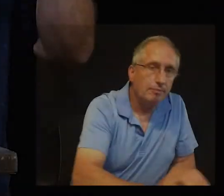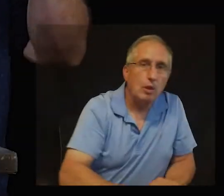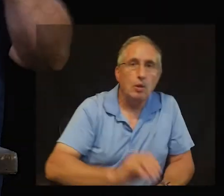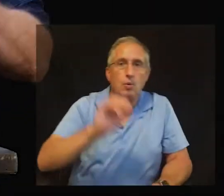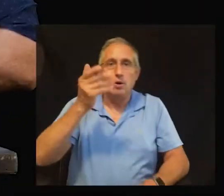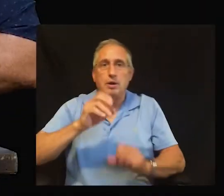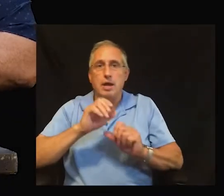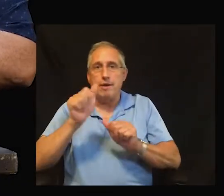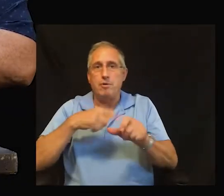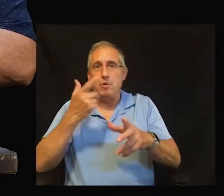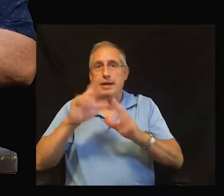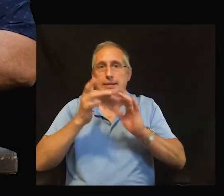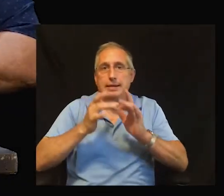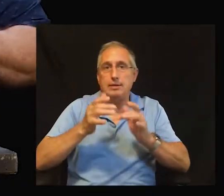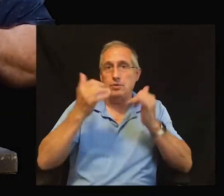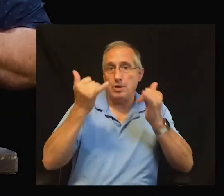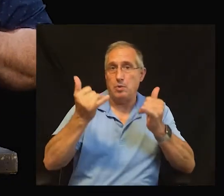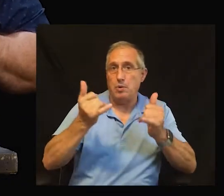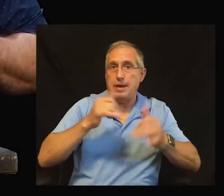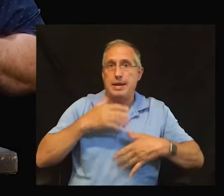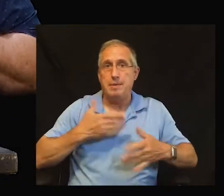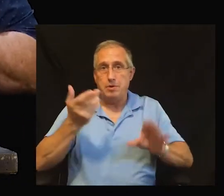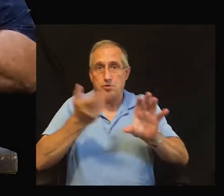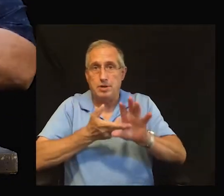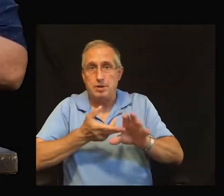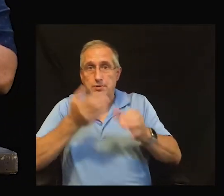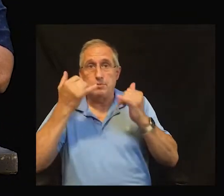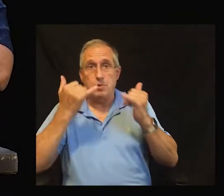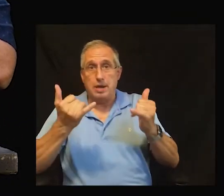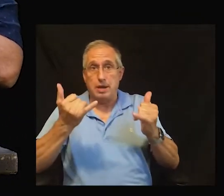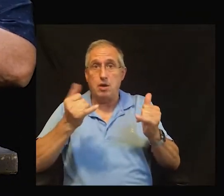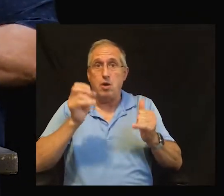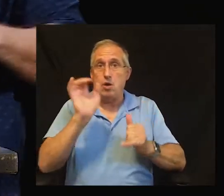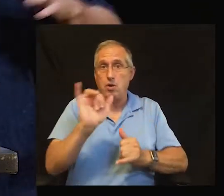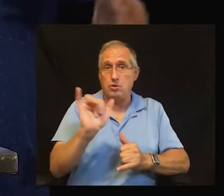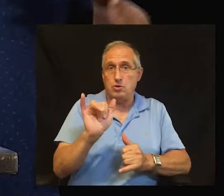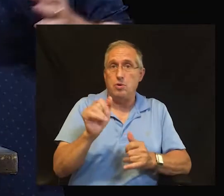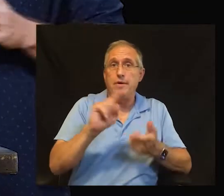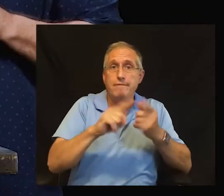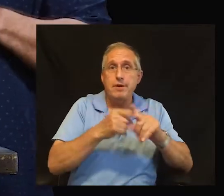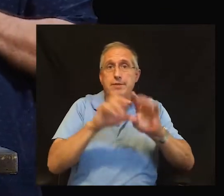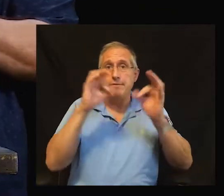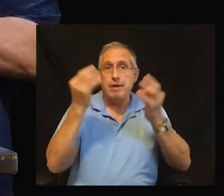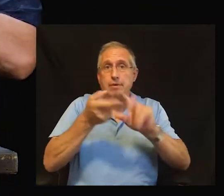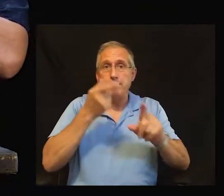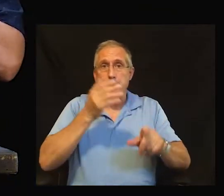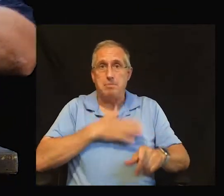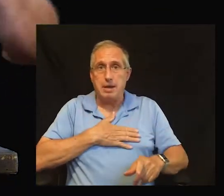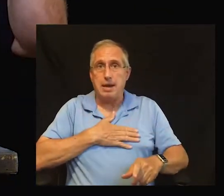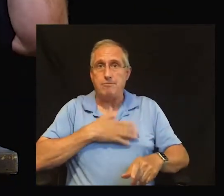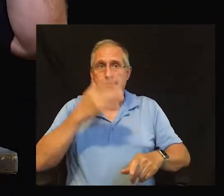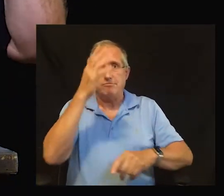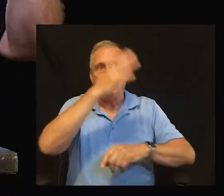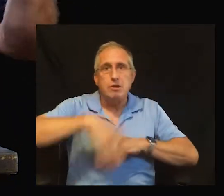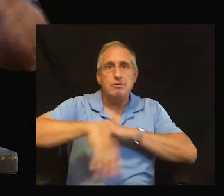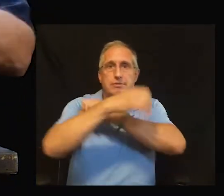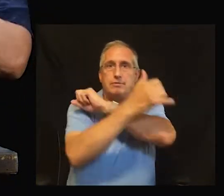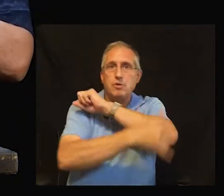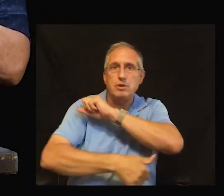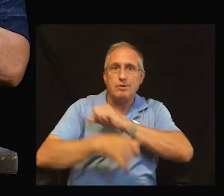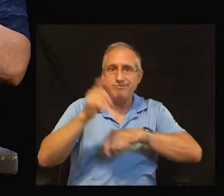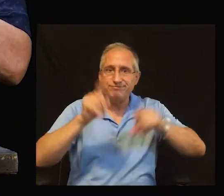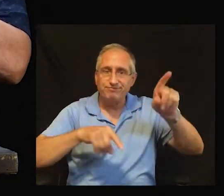I want to welcome everybody online today. We are so glad that you are joining us. Also, friends and family of mine from around the